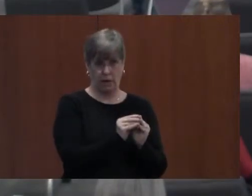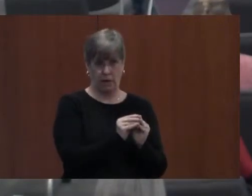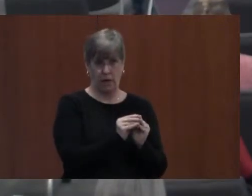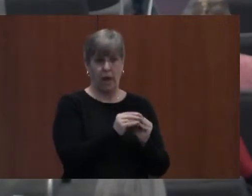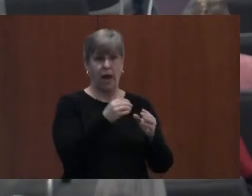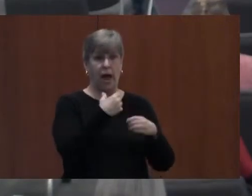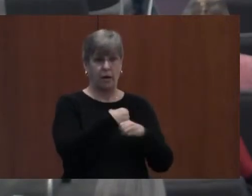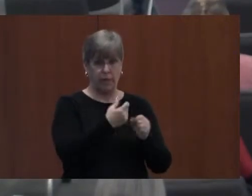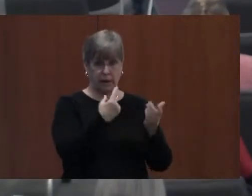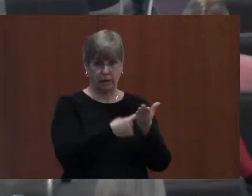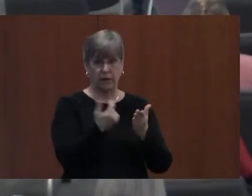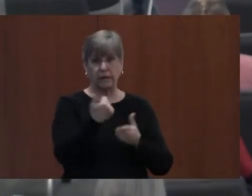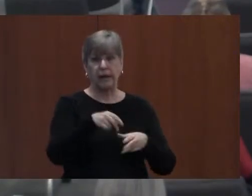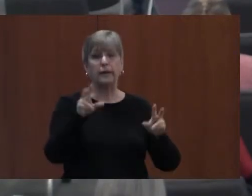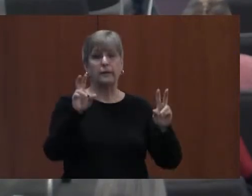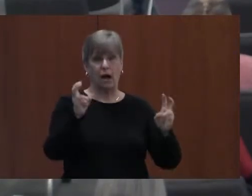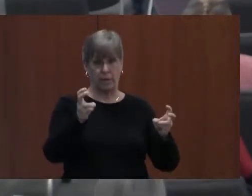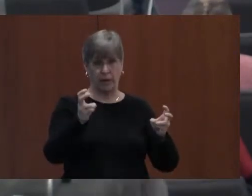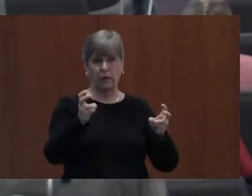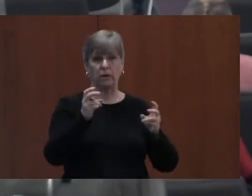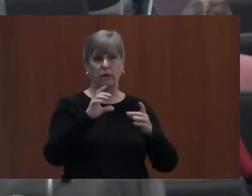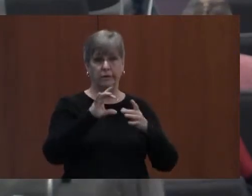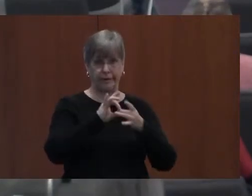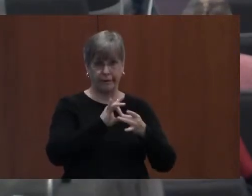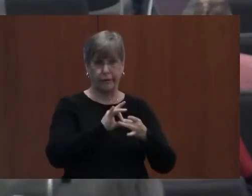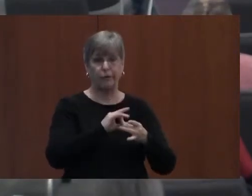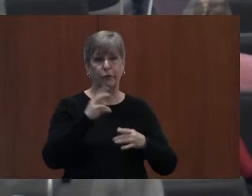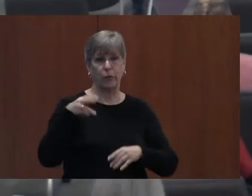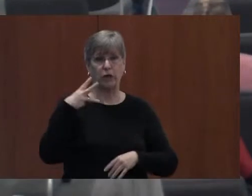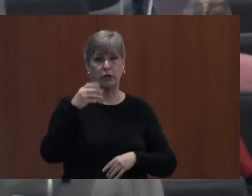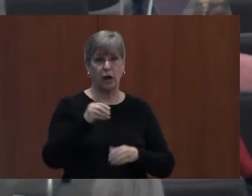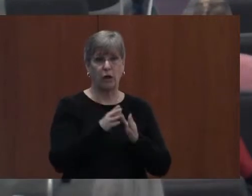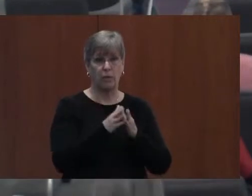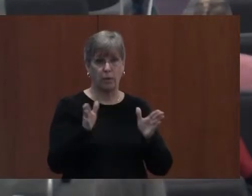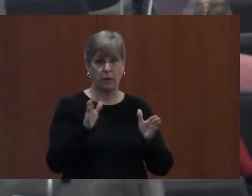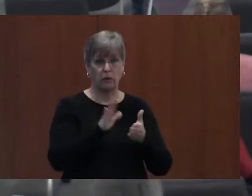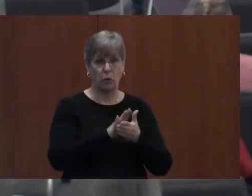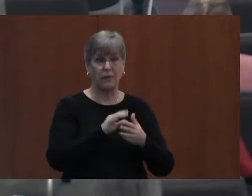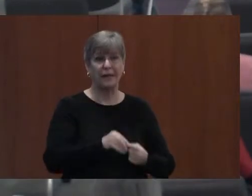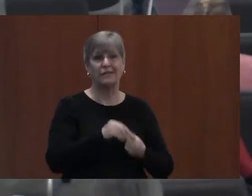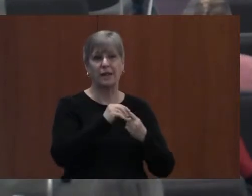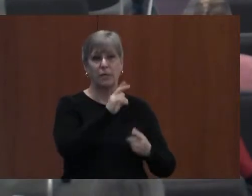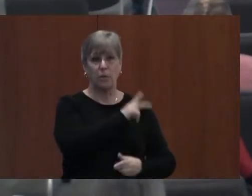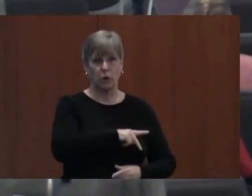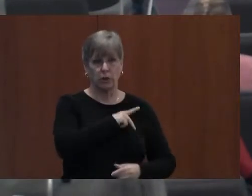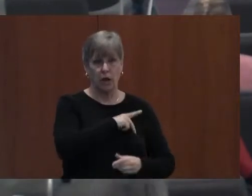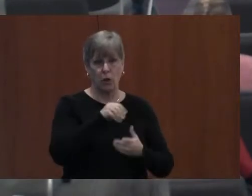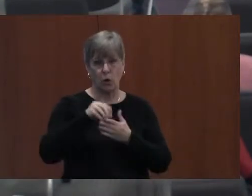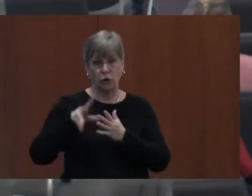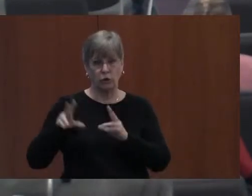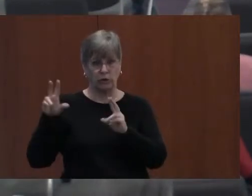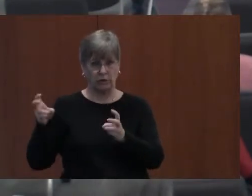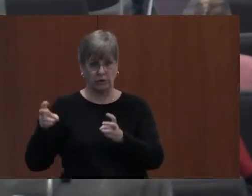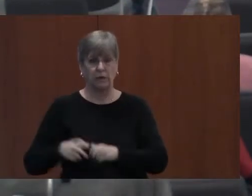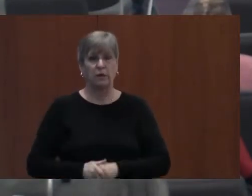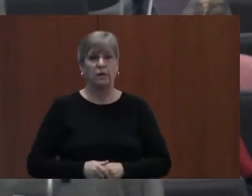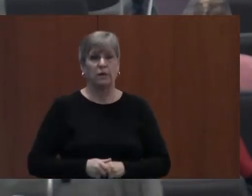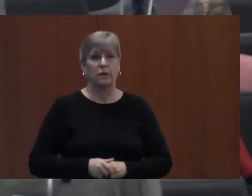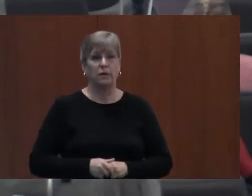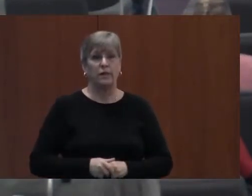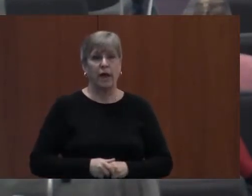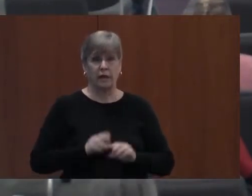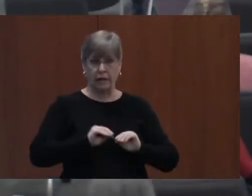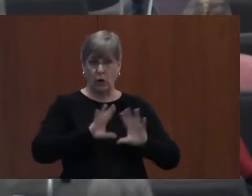may address any topic concerning Washington County Public Schools except personnel or student matters which